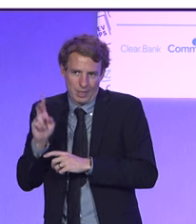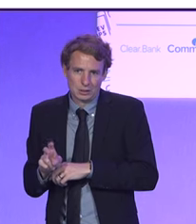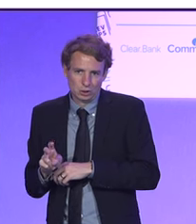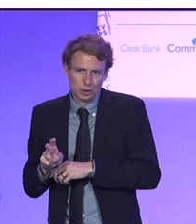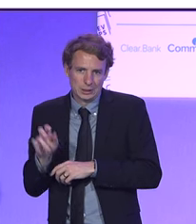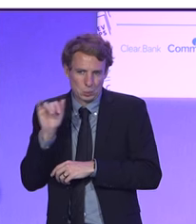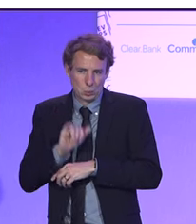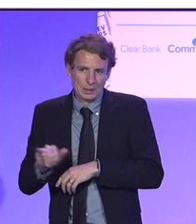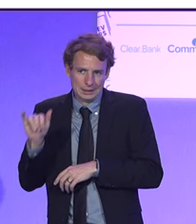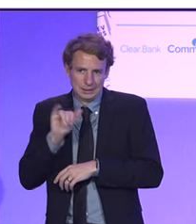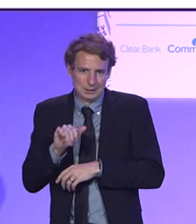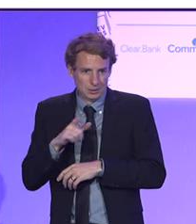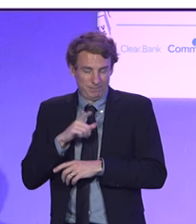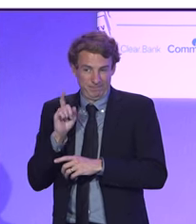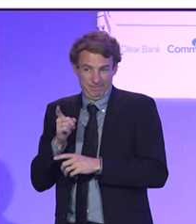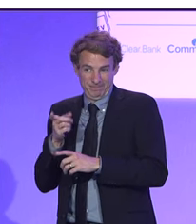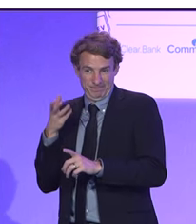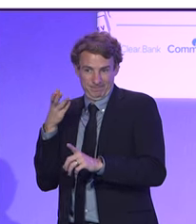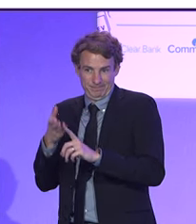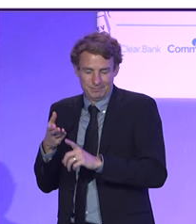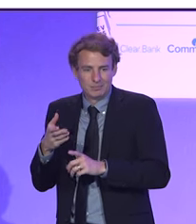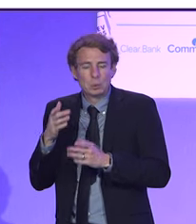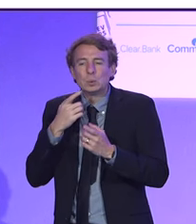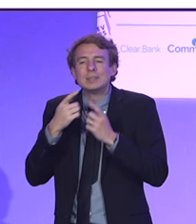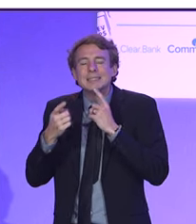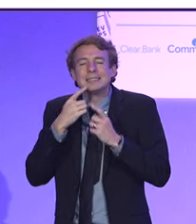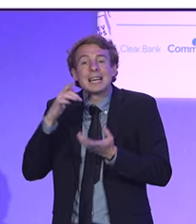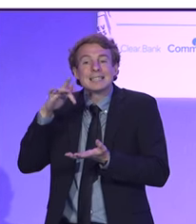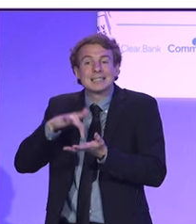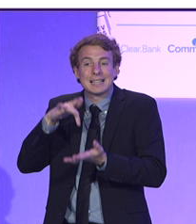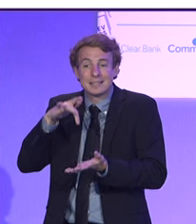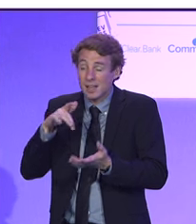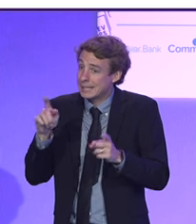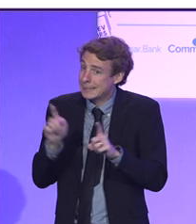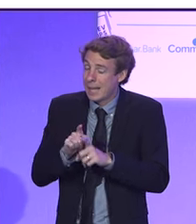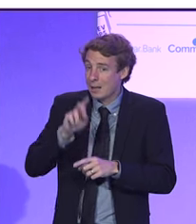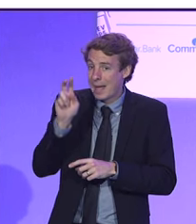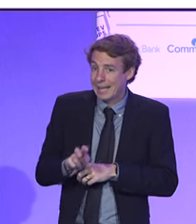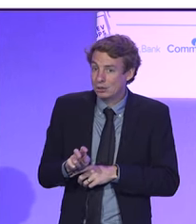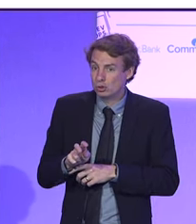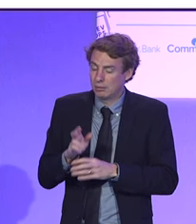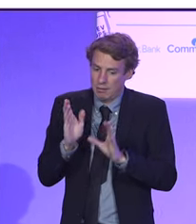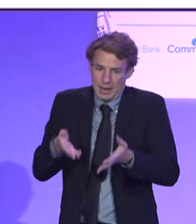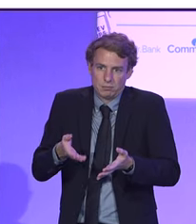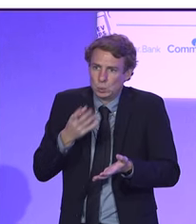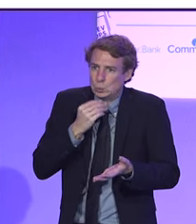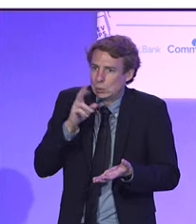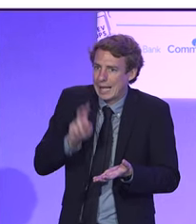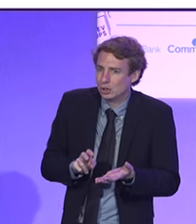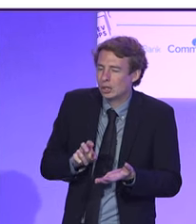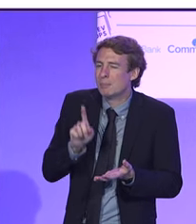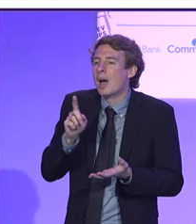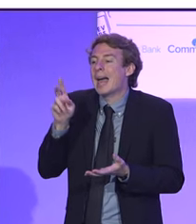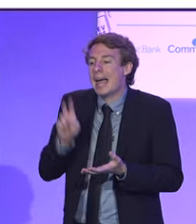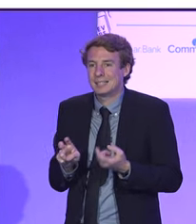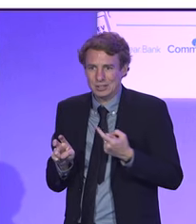the day it is that the data center is still consuming the same energy, but where this energy comes from. Of